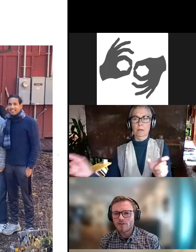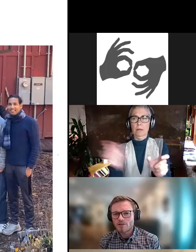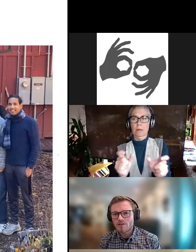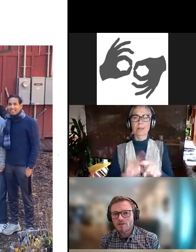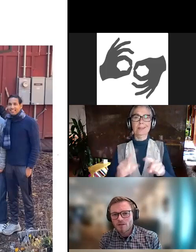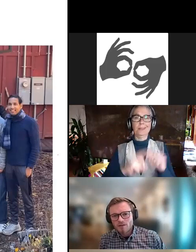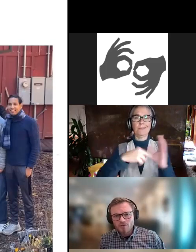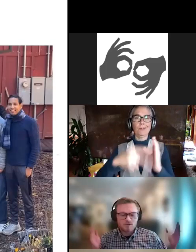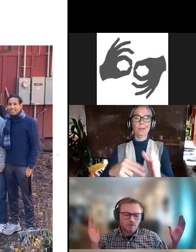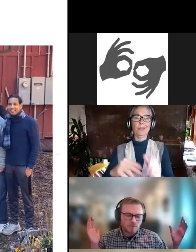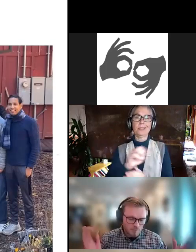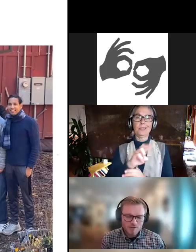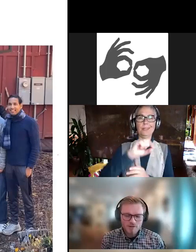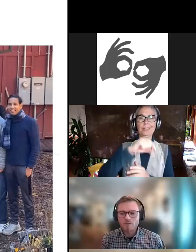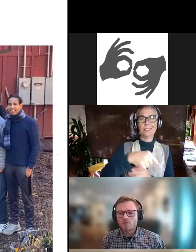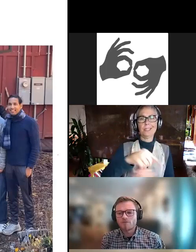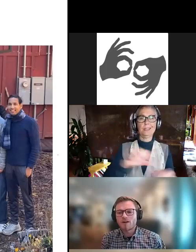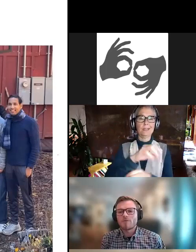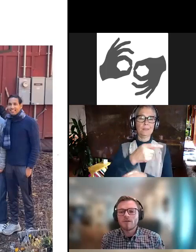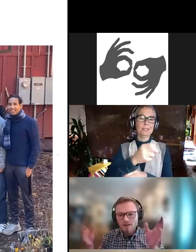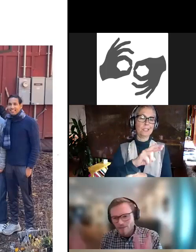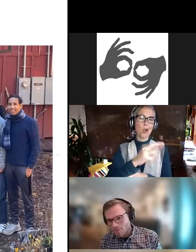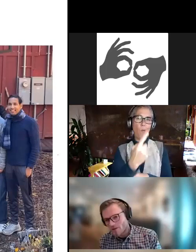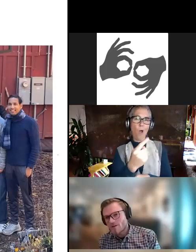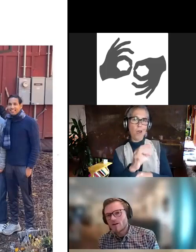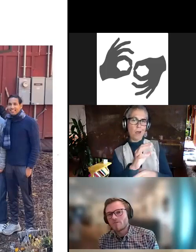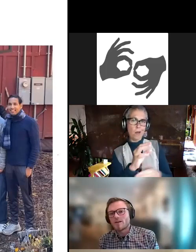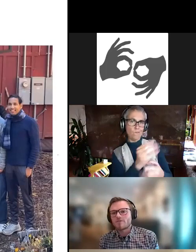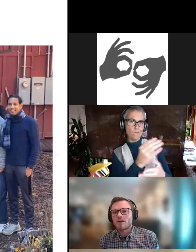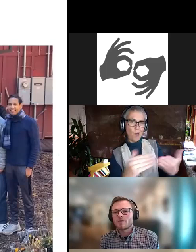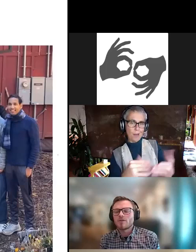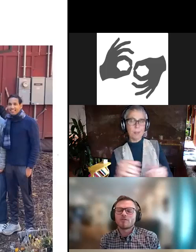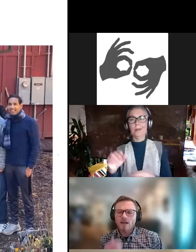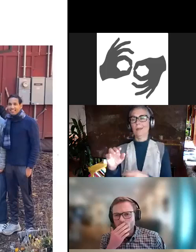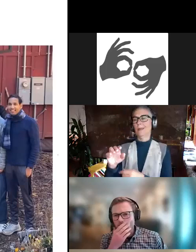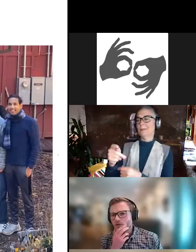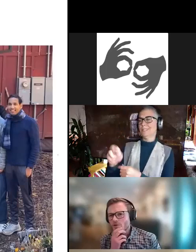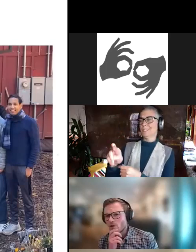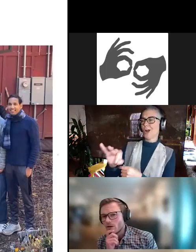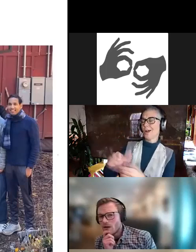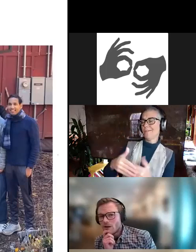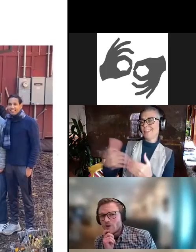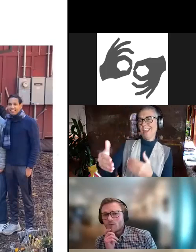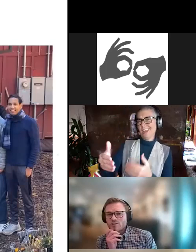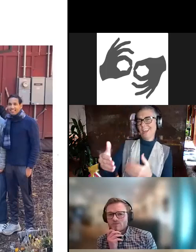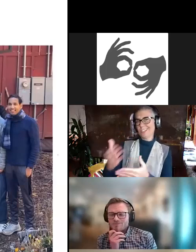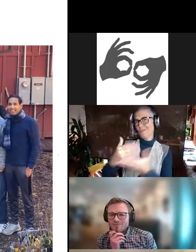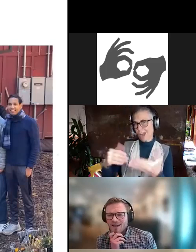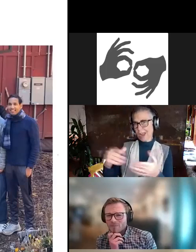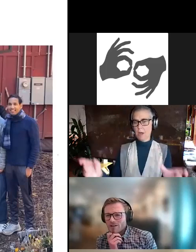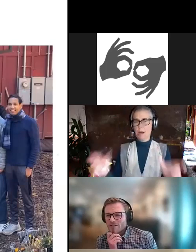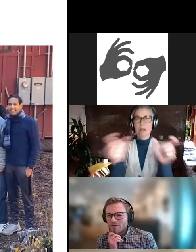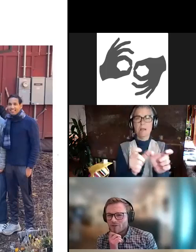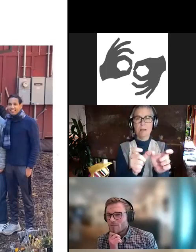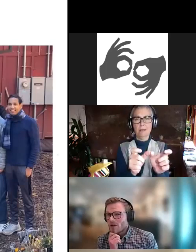have evSeq you do a PCR of one fragment, then a PCR of the next fragment that overlaps with it, and so on, which